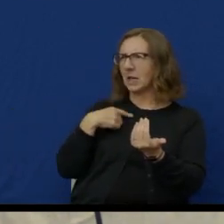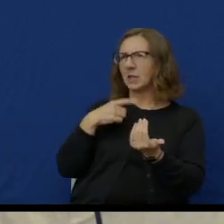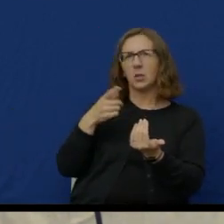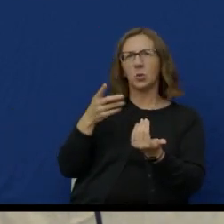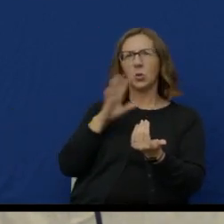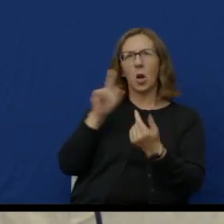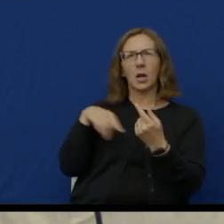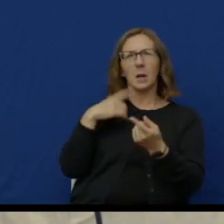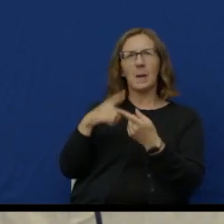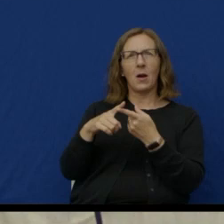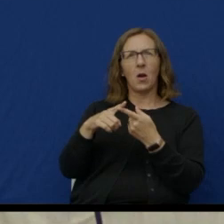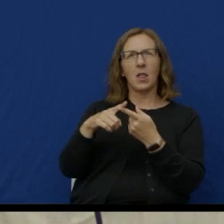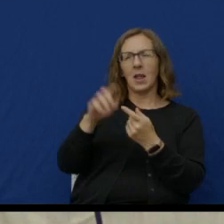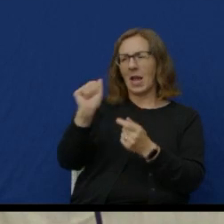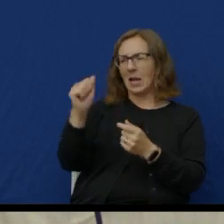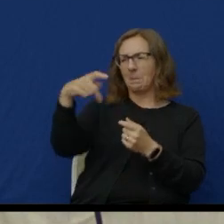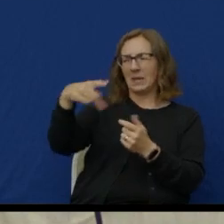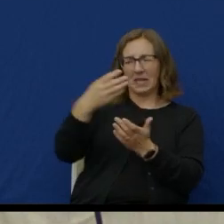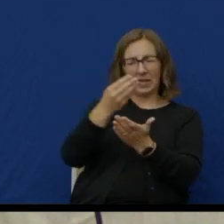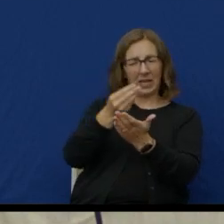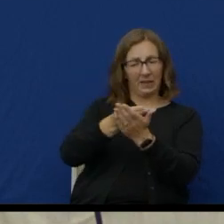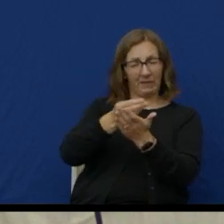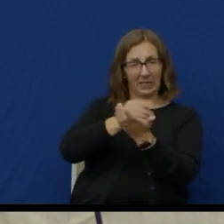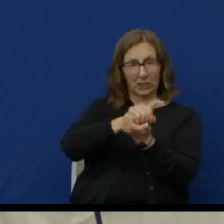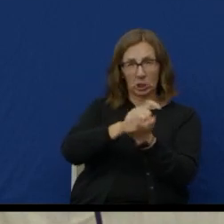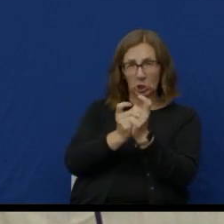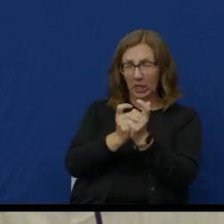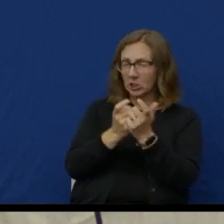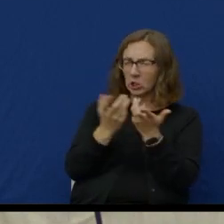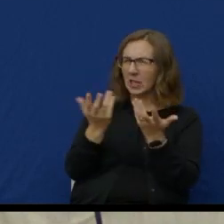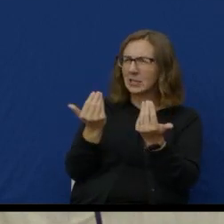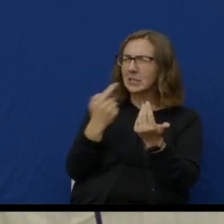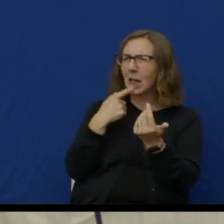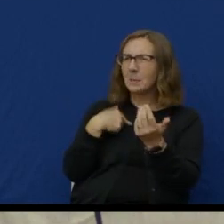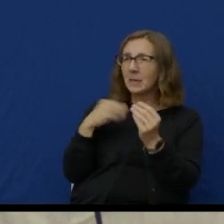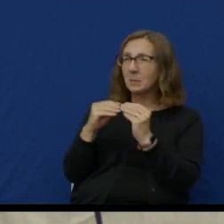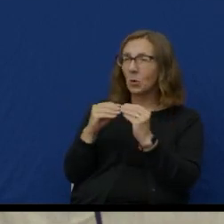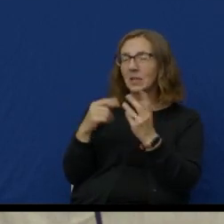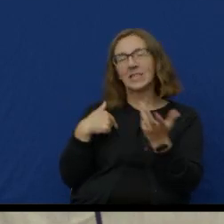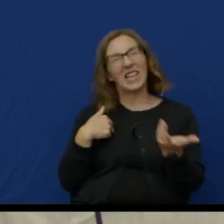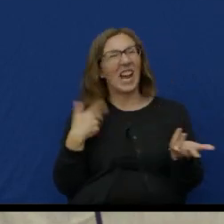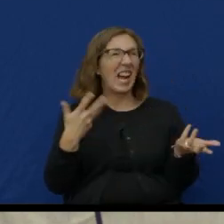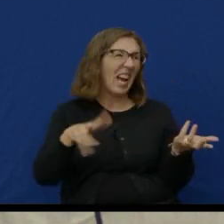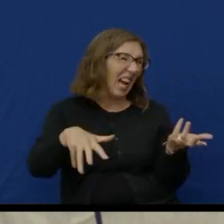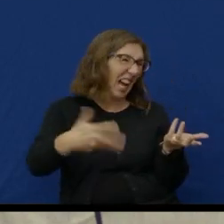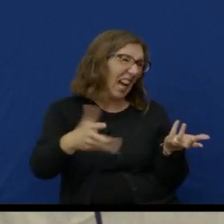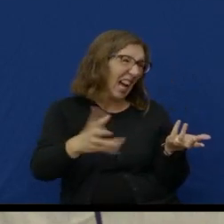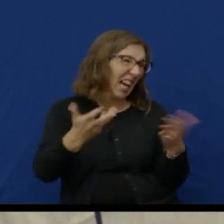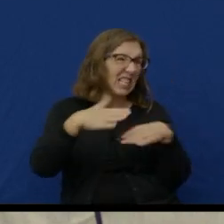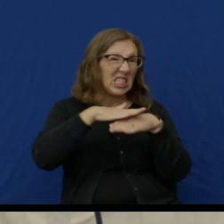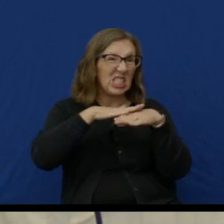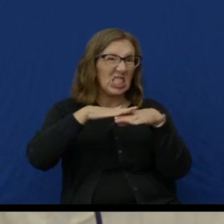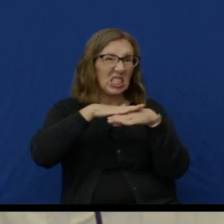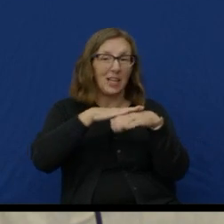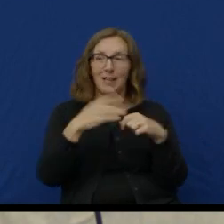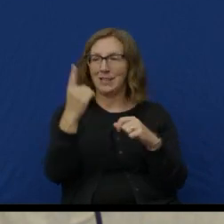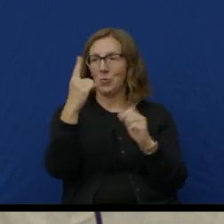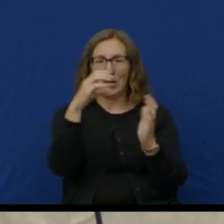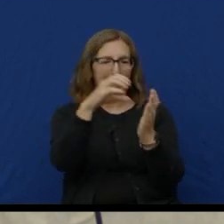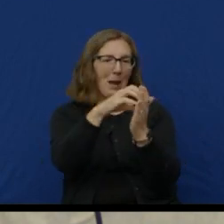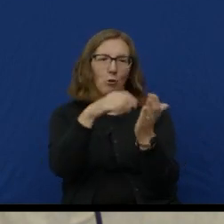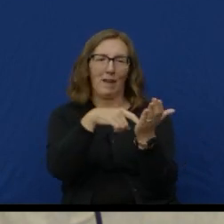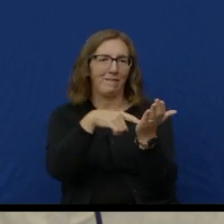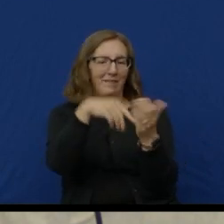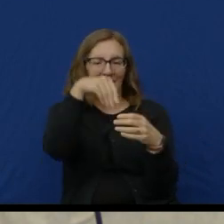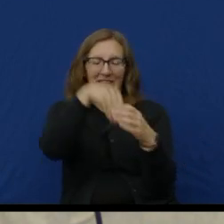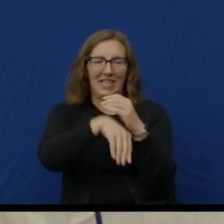funding change that's being considered, or is? Vaguely. So this was just a paragraph that was